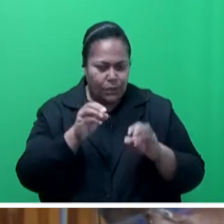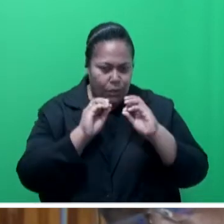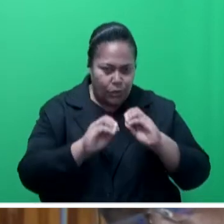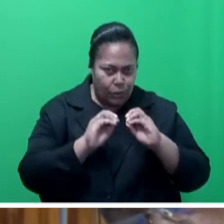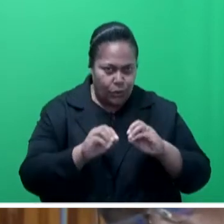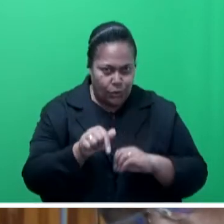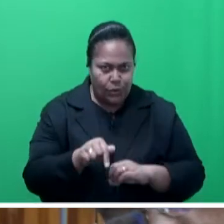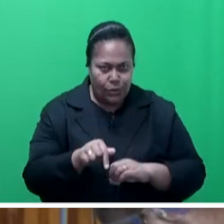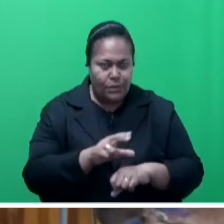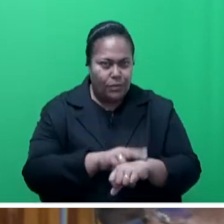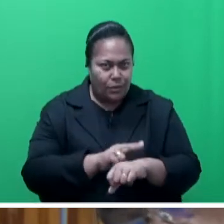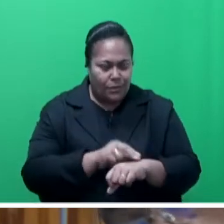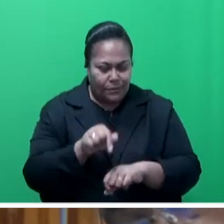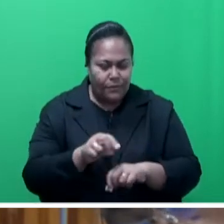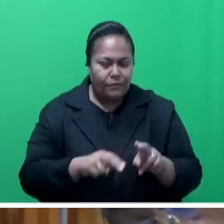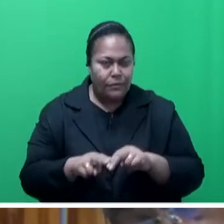services. We also have